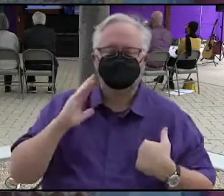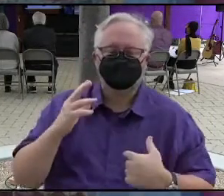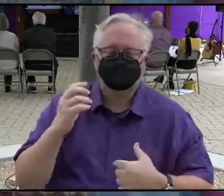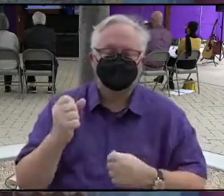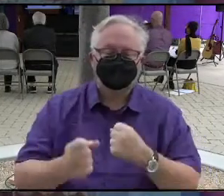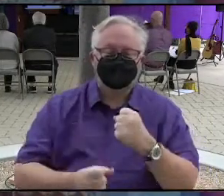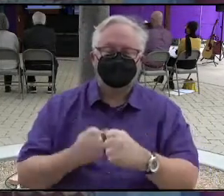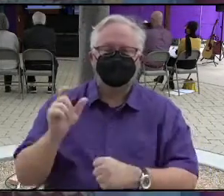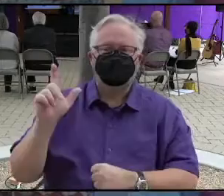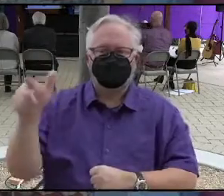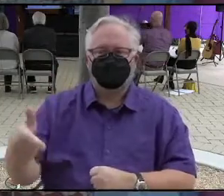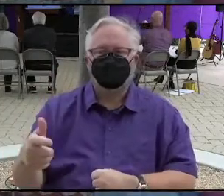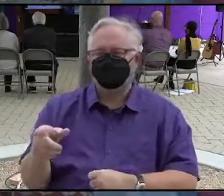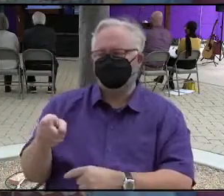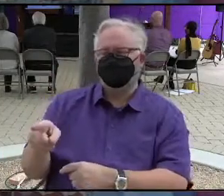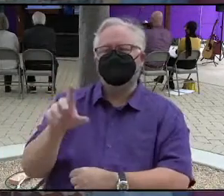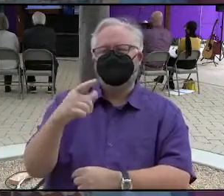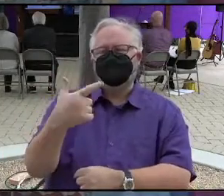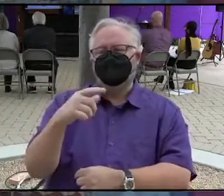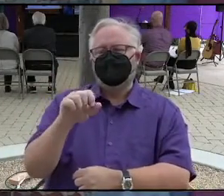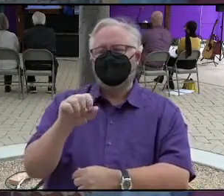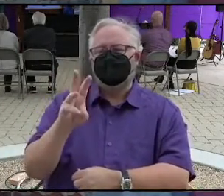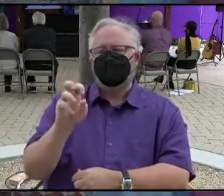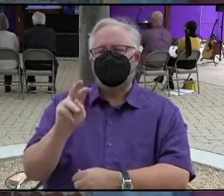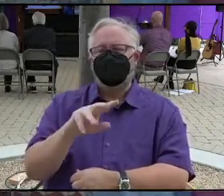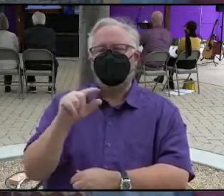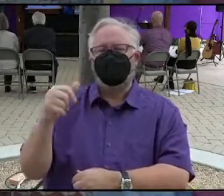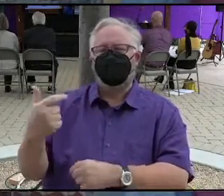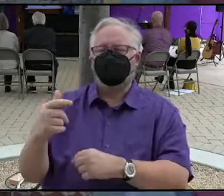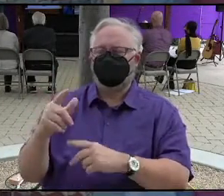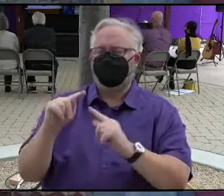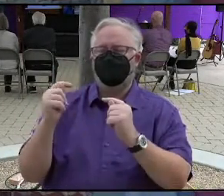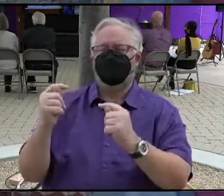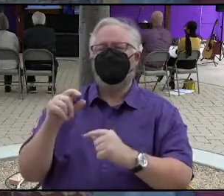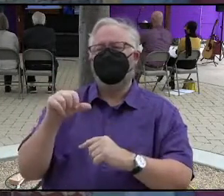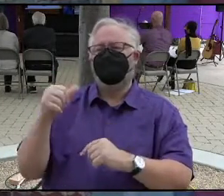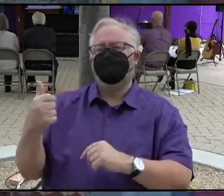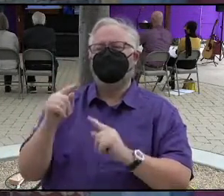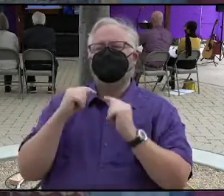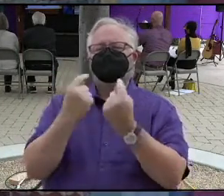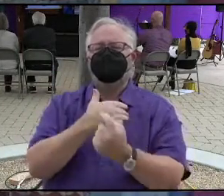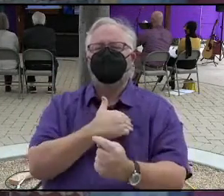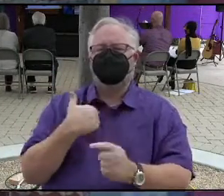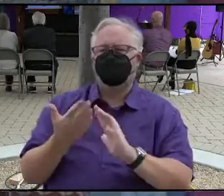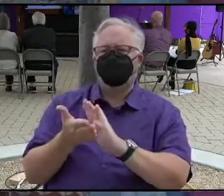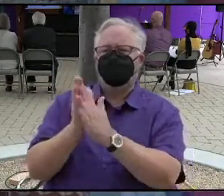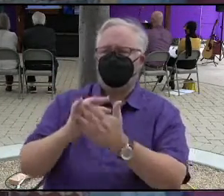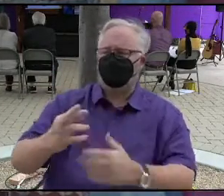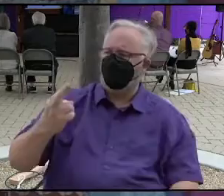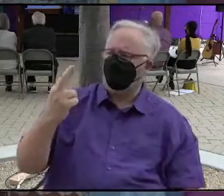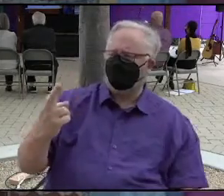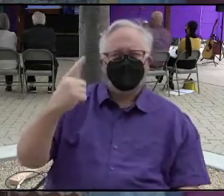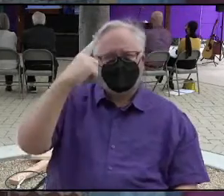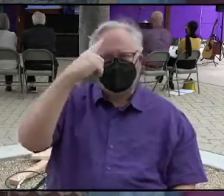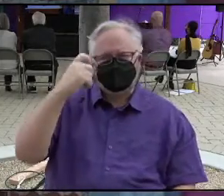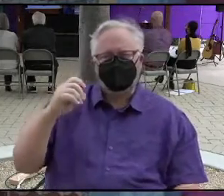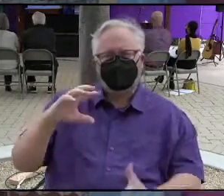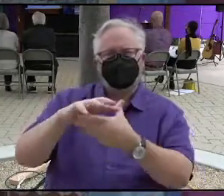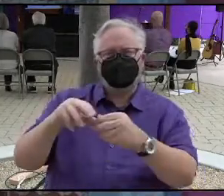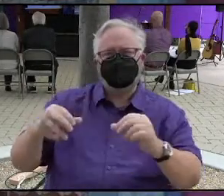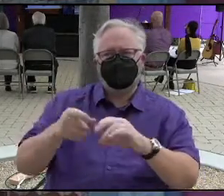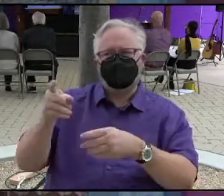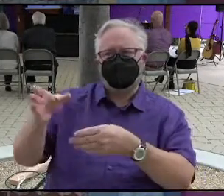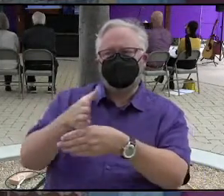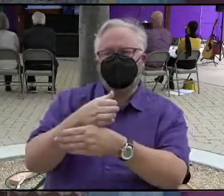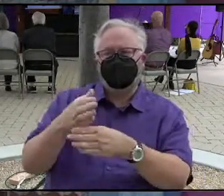passed, Gowan and his teammate became best friends. He says, "I suspect that the story he shared, along with similar